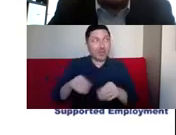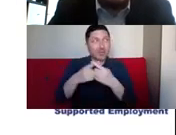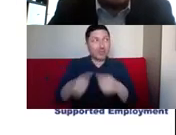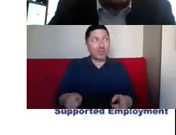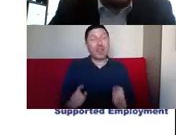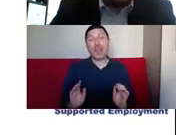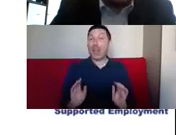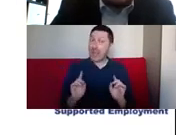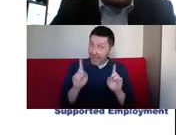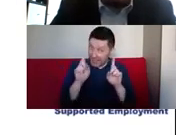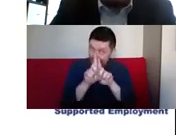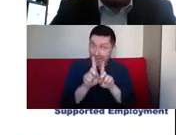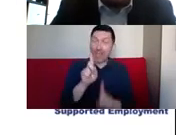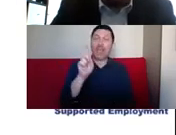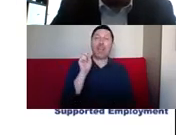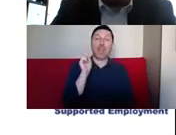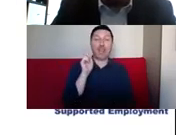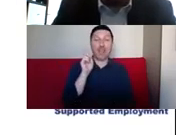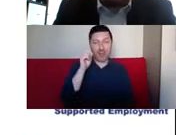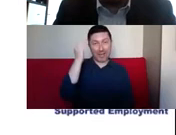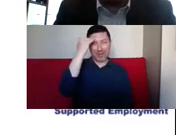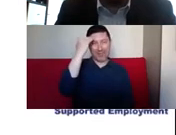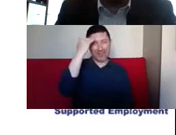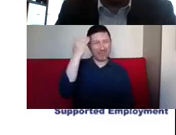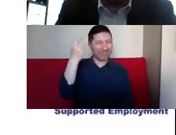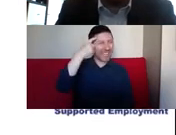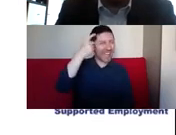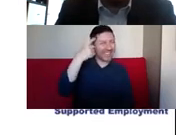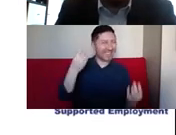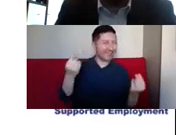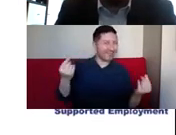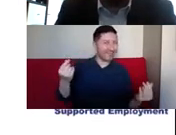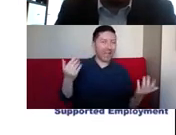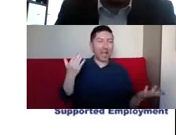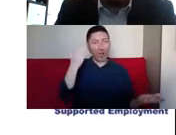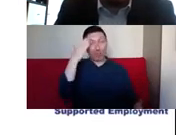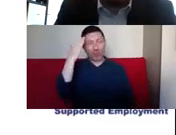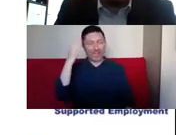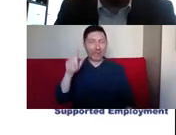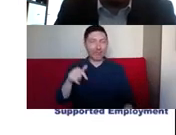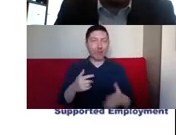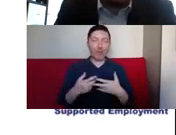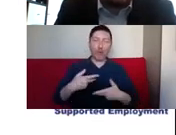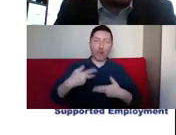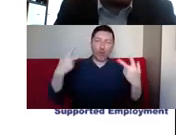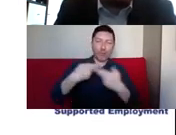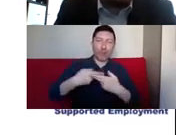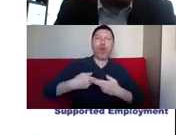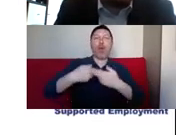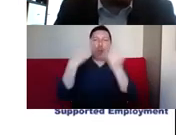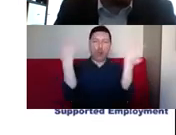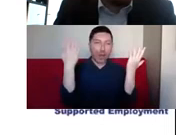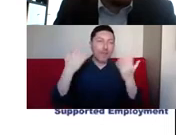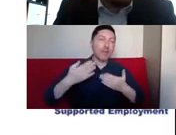employment. And that's why I'm very happy about this Desk 2 project, that there will be proof on the importance of supported